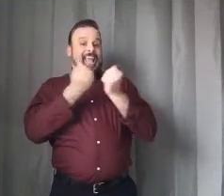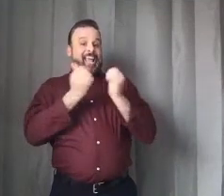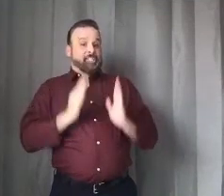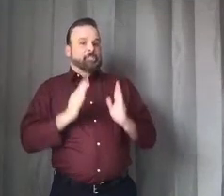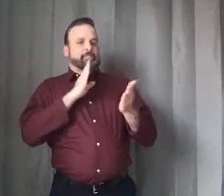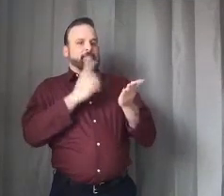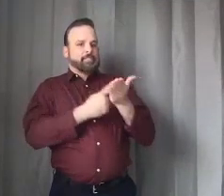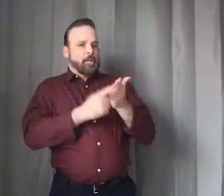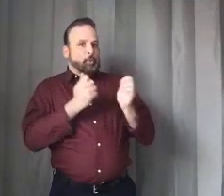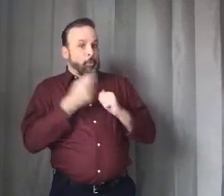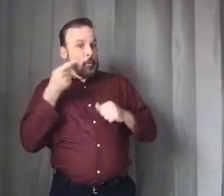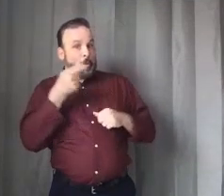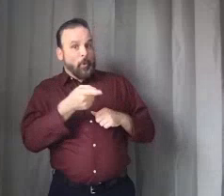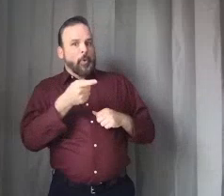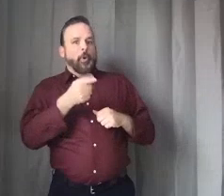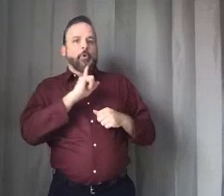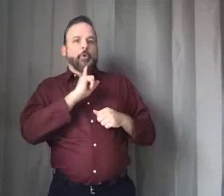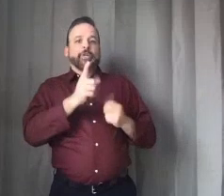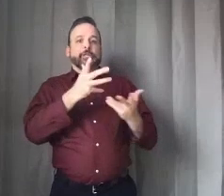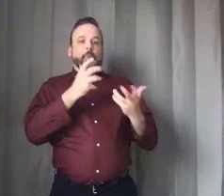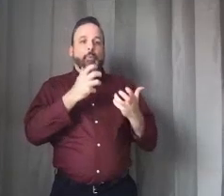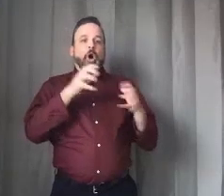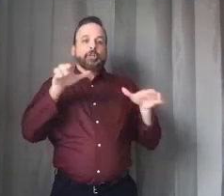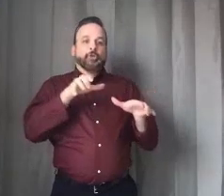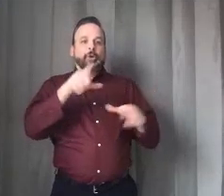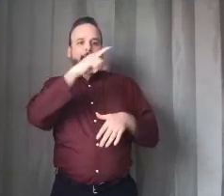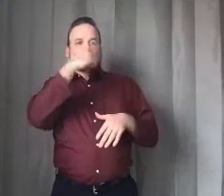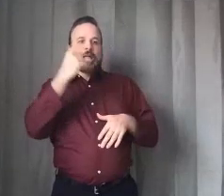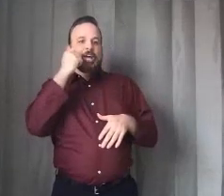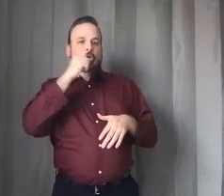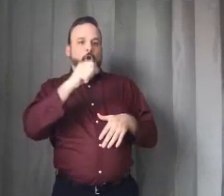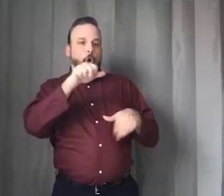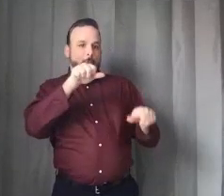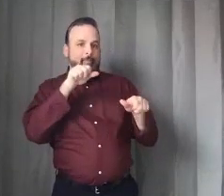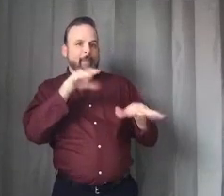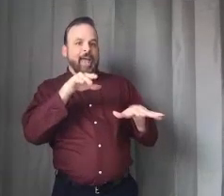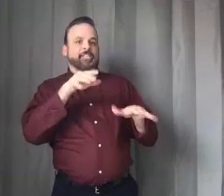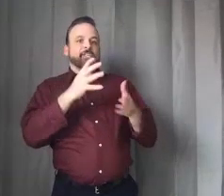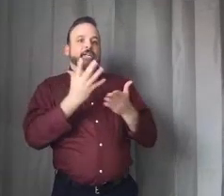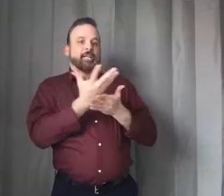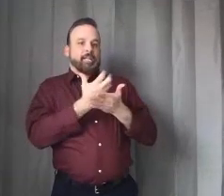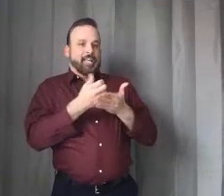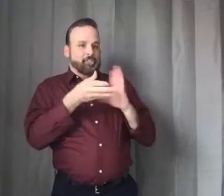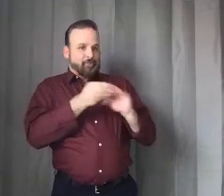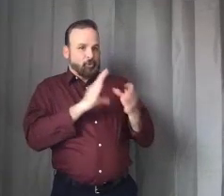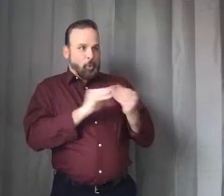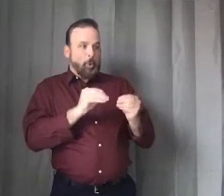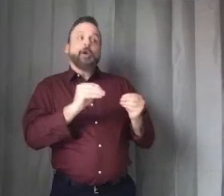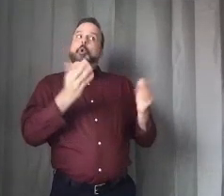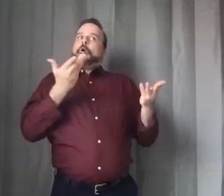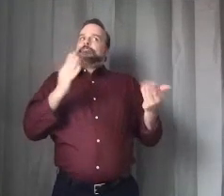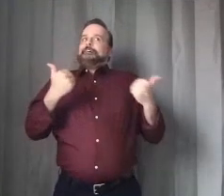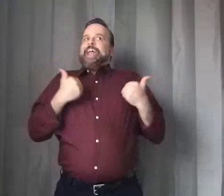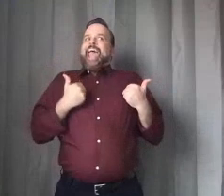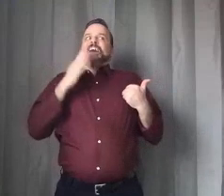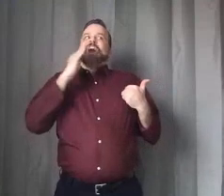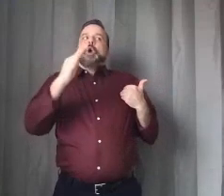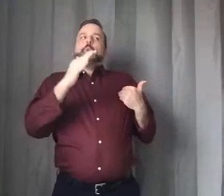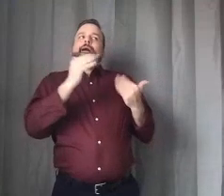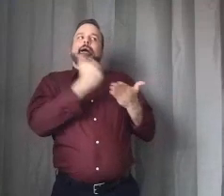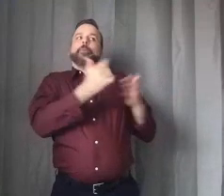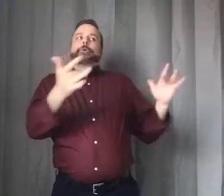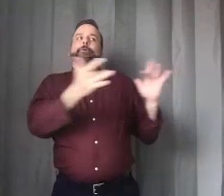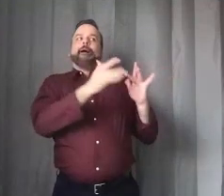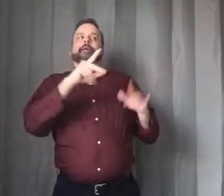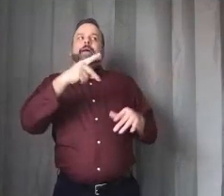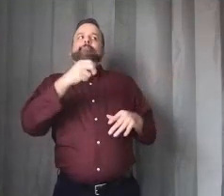like, I really want to do a Black Girl Magic anthology. And she's like, oh, there already is one and I'm going to get you in touch with Patrice. So I was like, so that's kind of